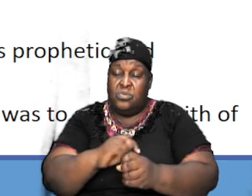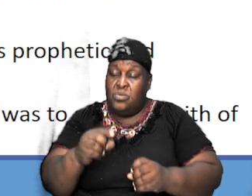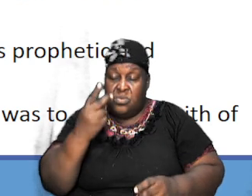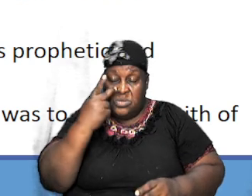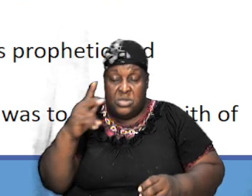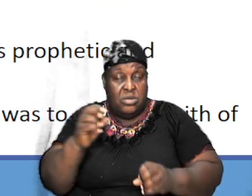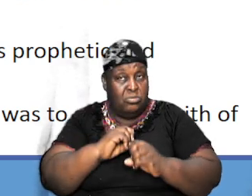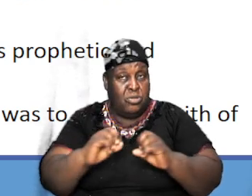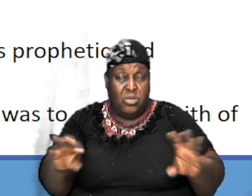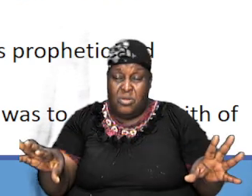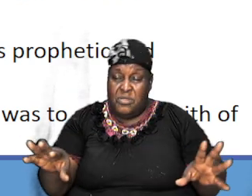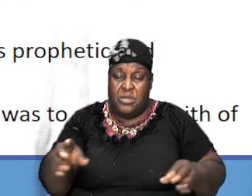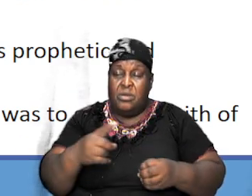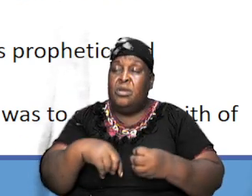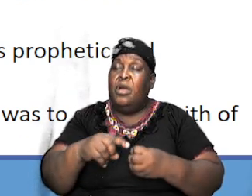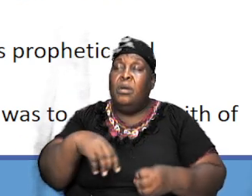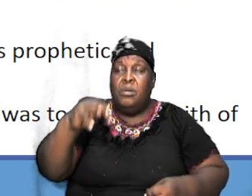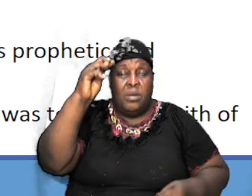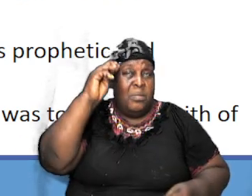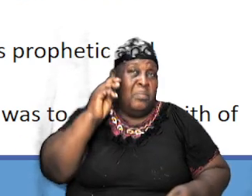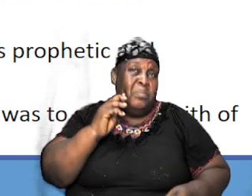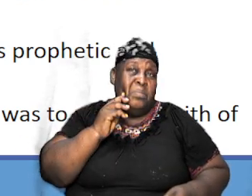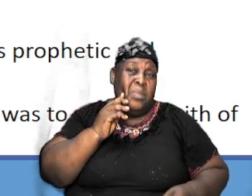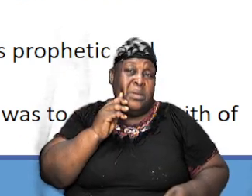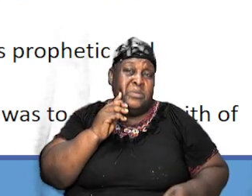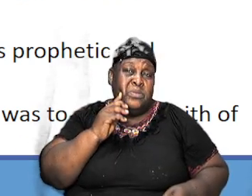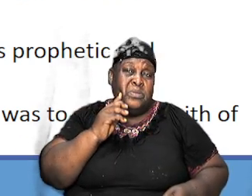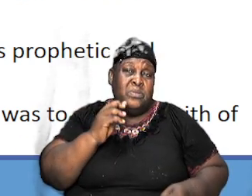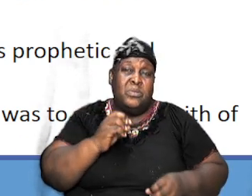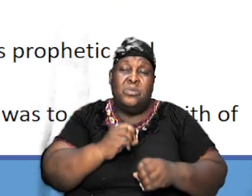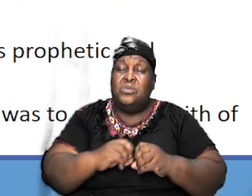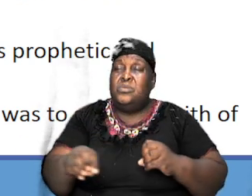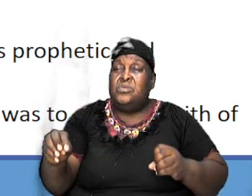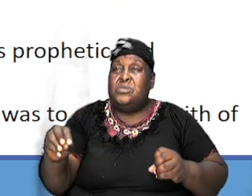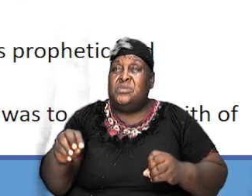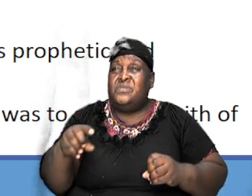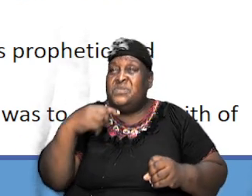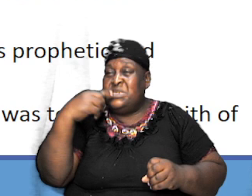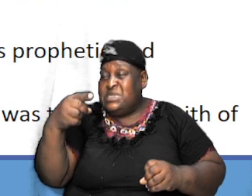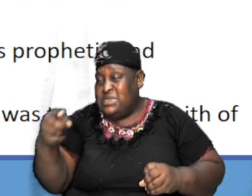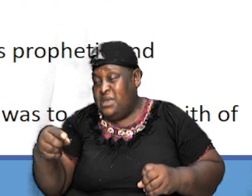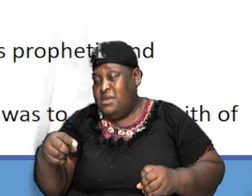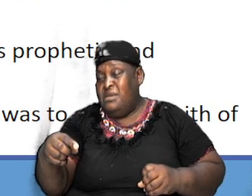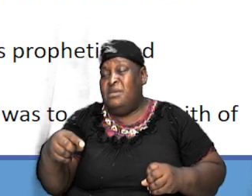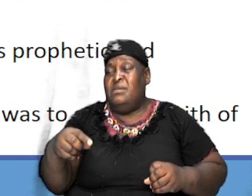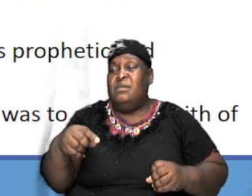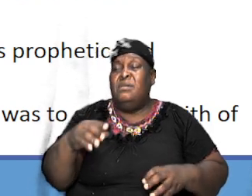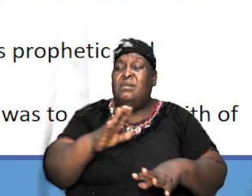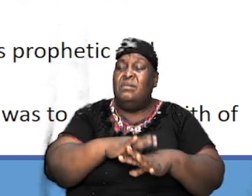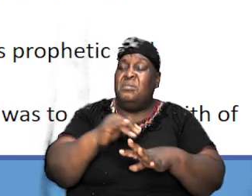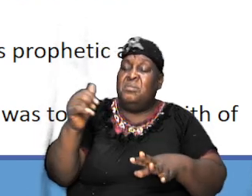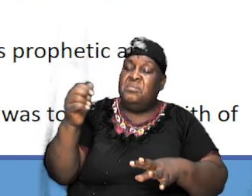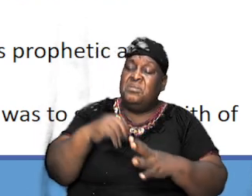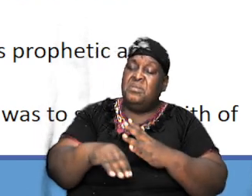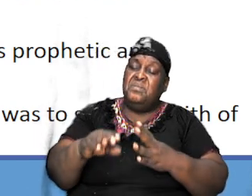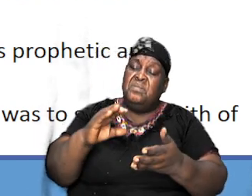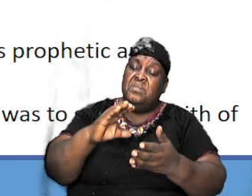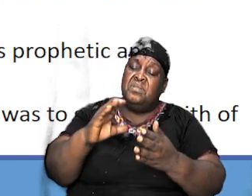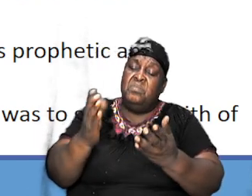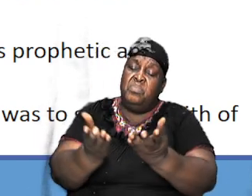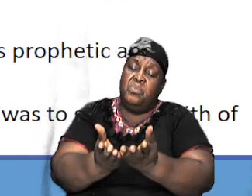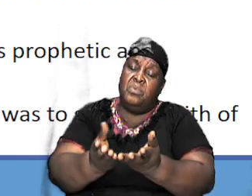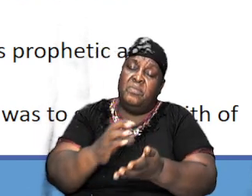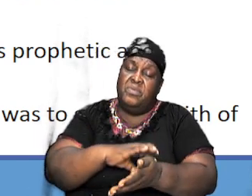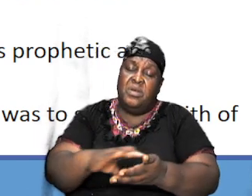Matthew anywhere. You don't find Matthew, I don't think he was ever mentioned in the book of Acts or any of the